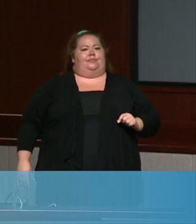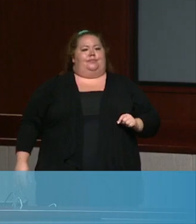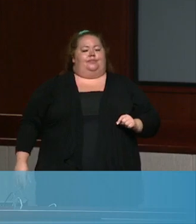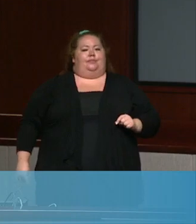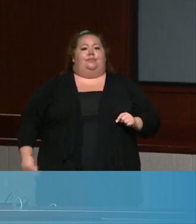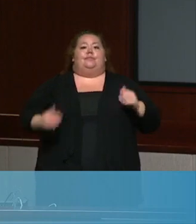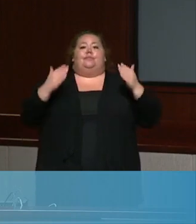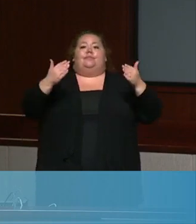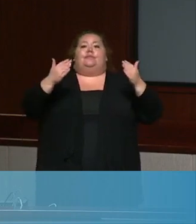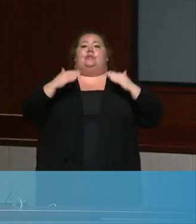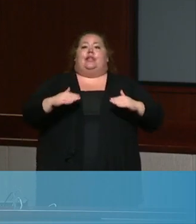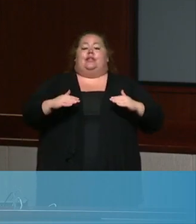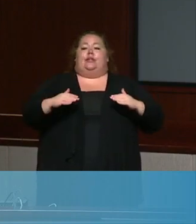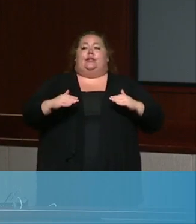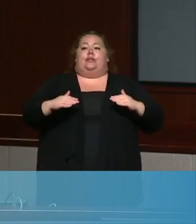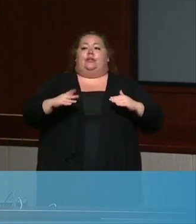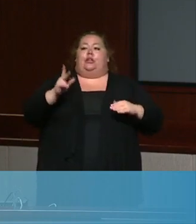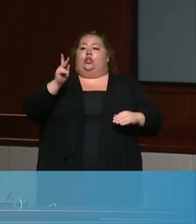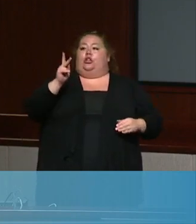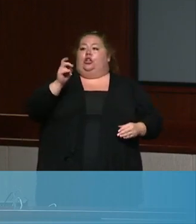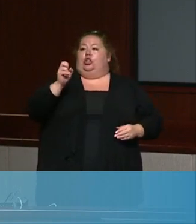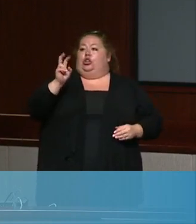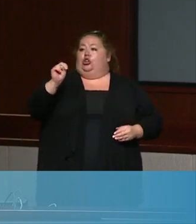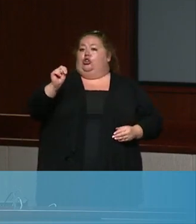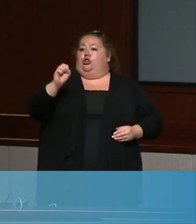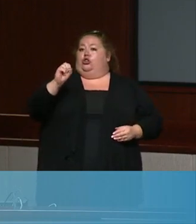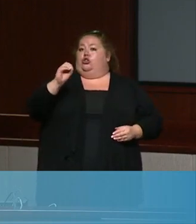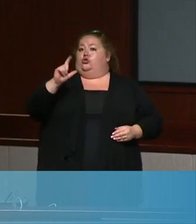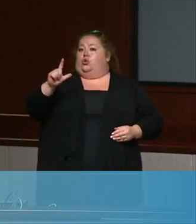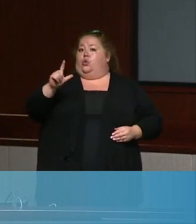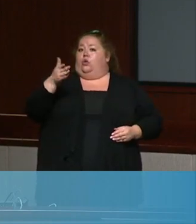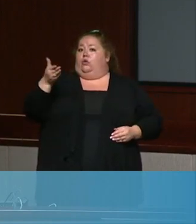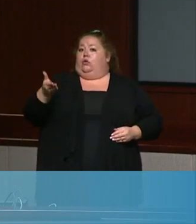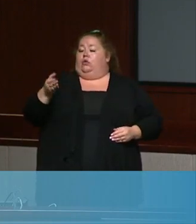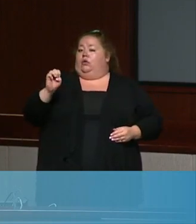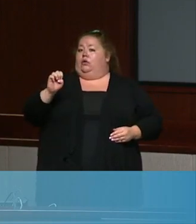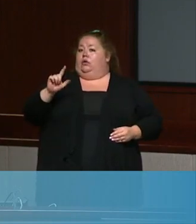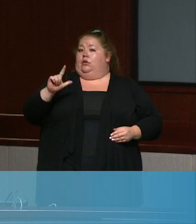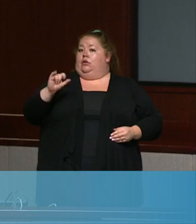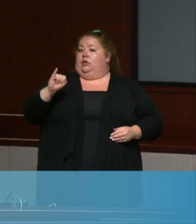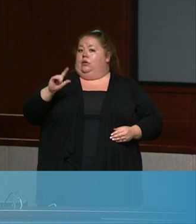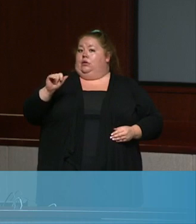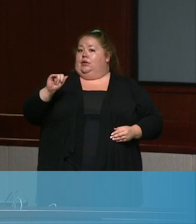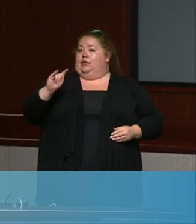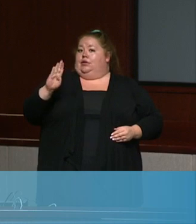Thank you, Matt. The next outlet we have on the line is Kern Soul. I believe we have Elizabeth.